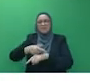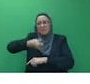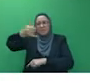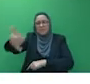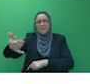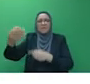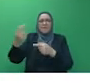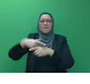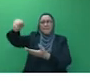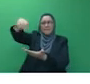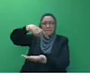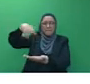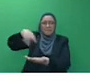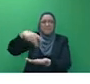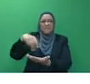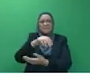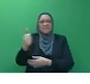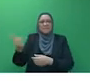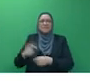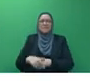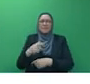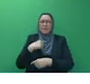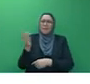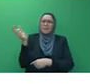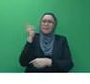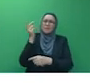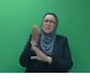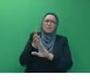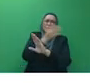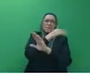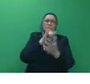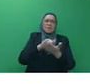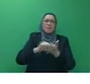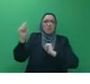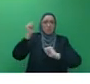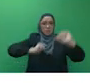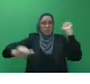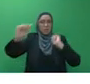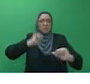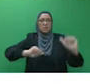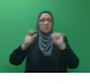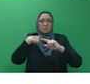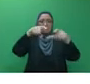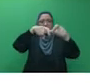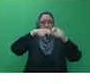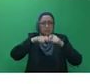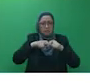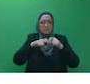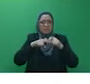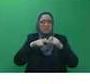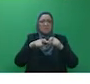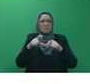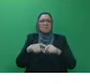performers they they draw a lot of energy from the live audience yeah and and especially in economy